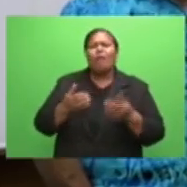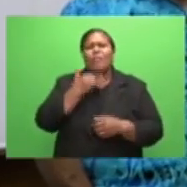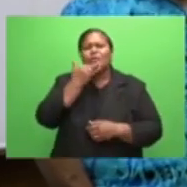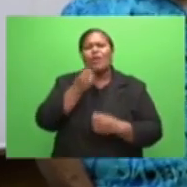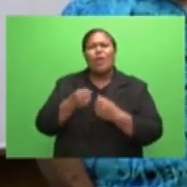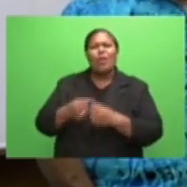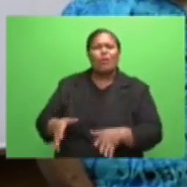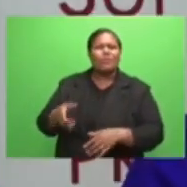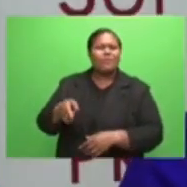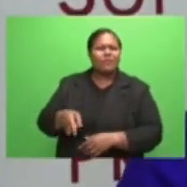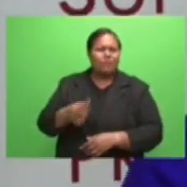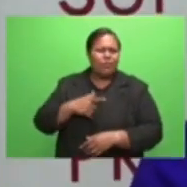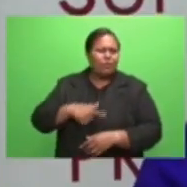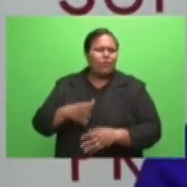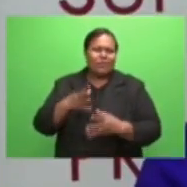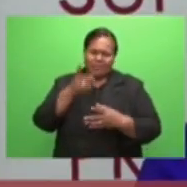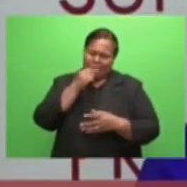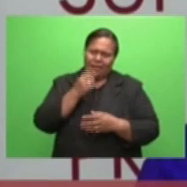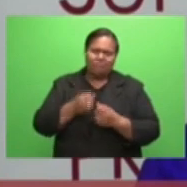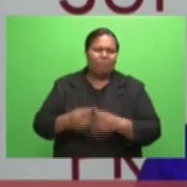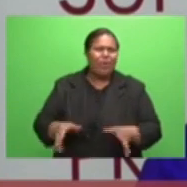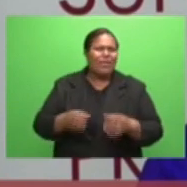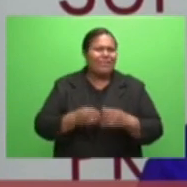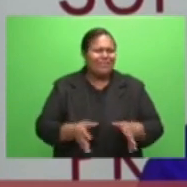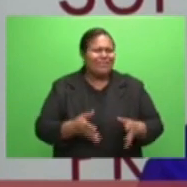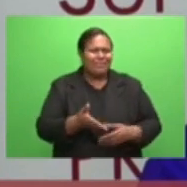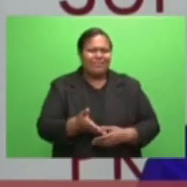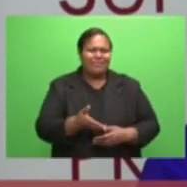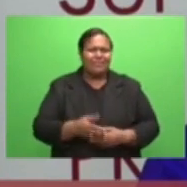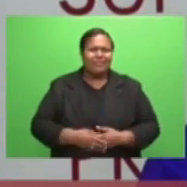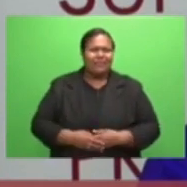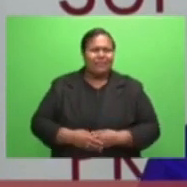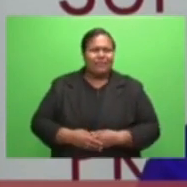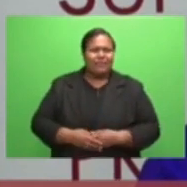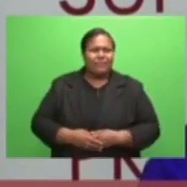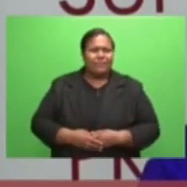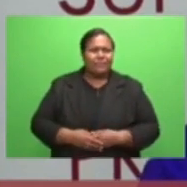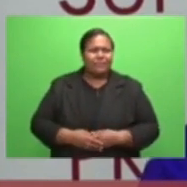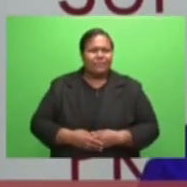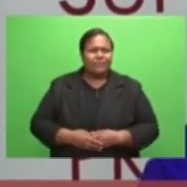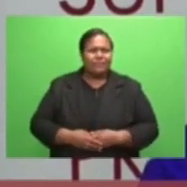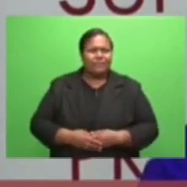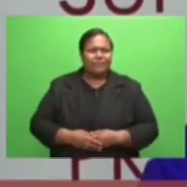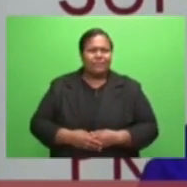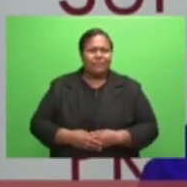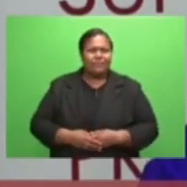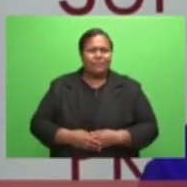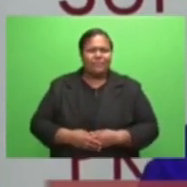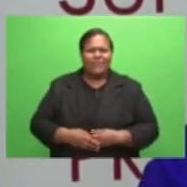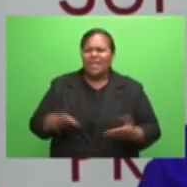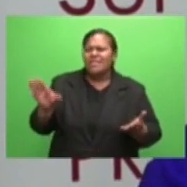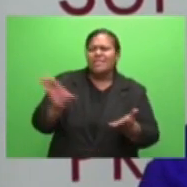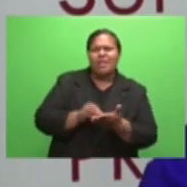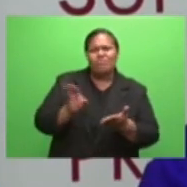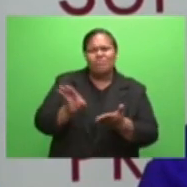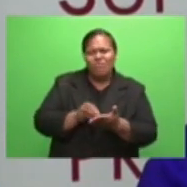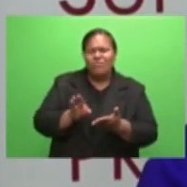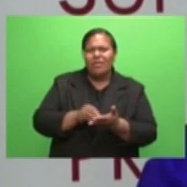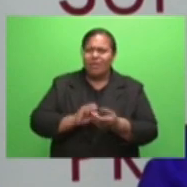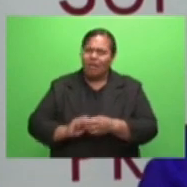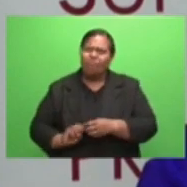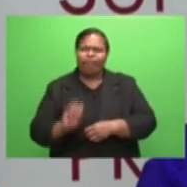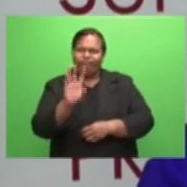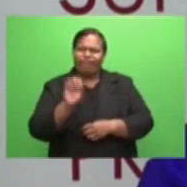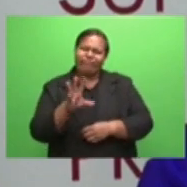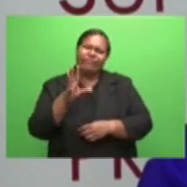copyright infringements. The rampant and frequent and reckless, I might say, downloading and uploading of music